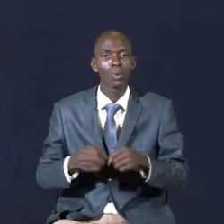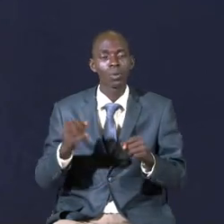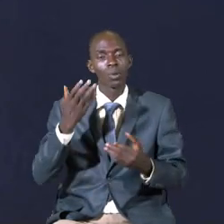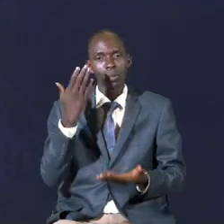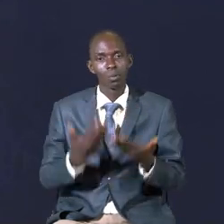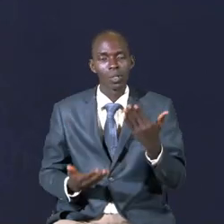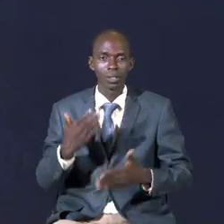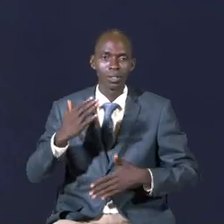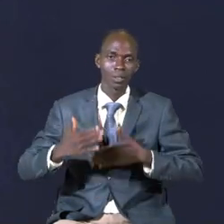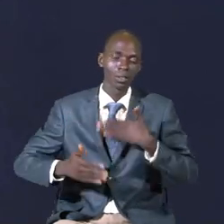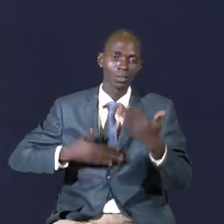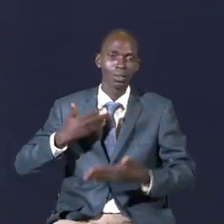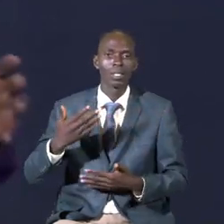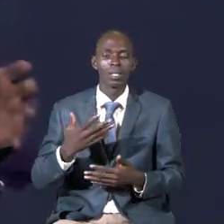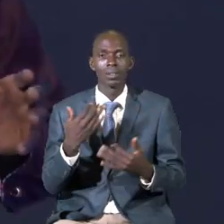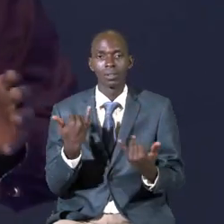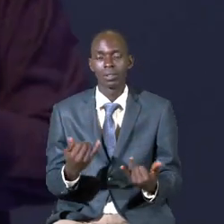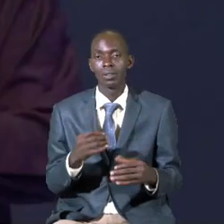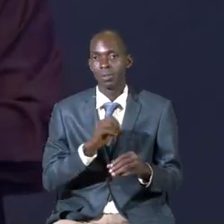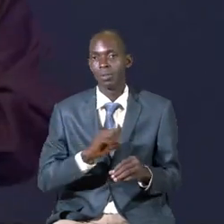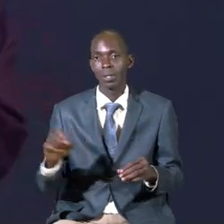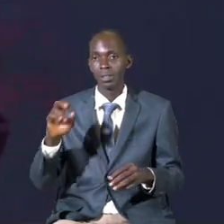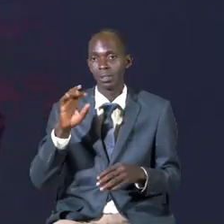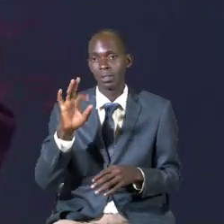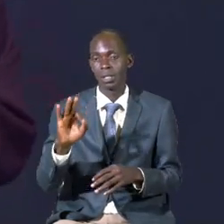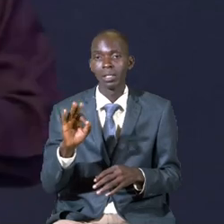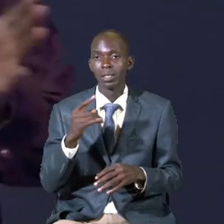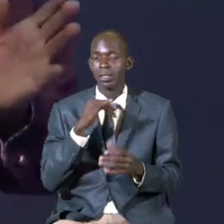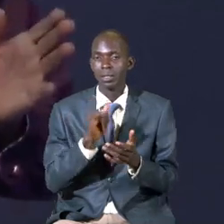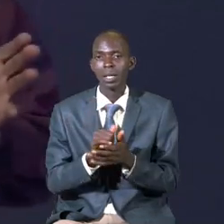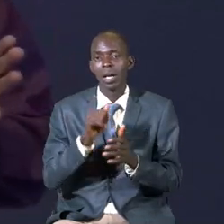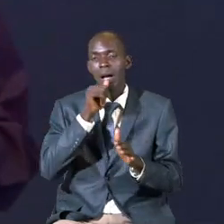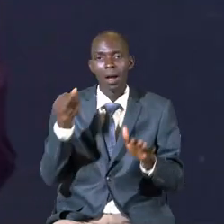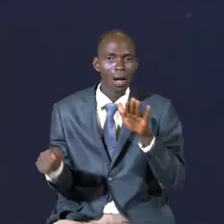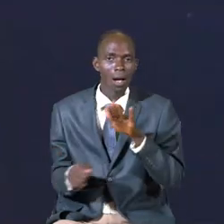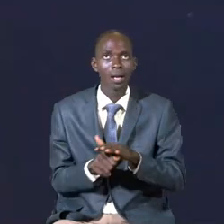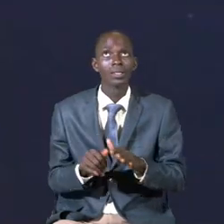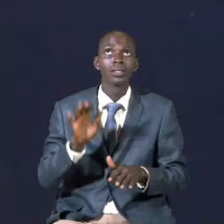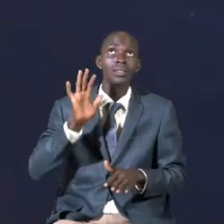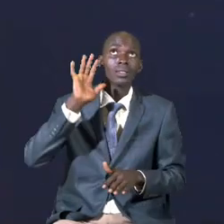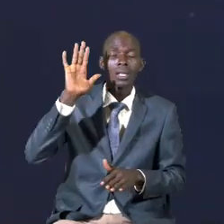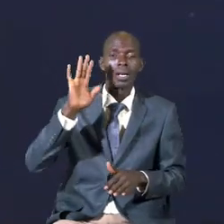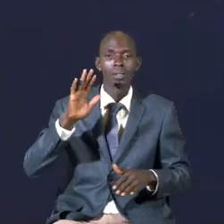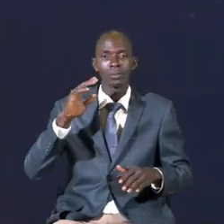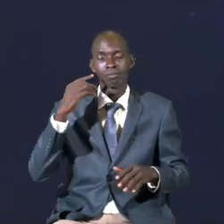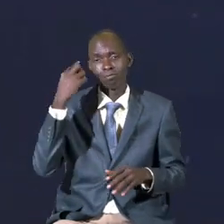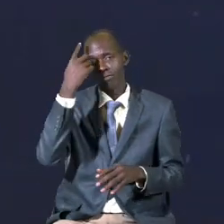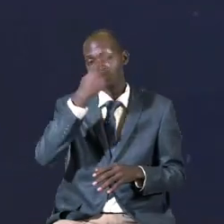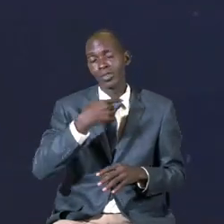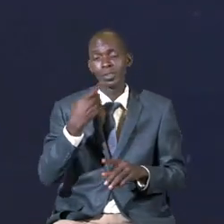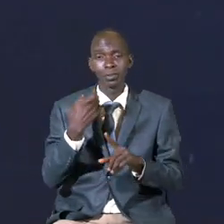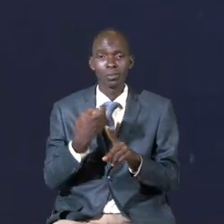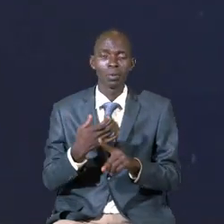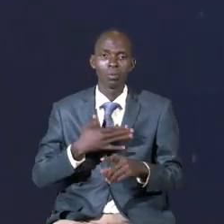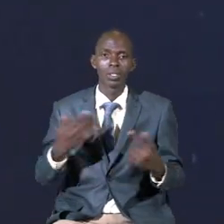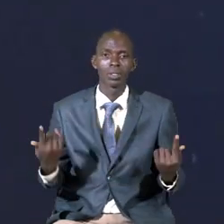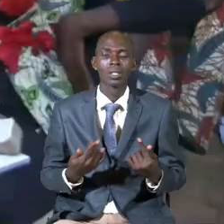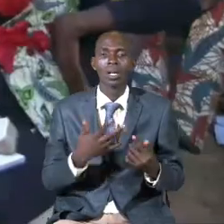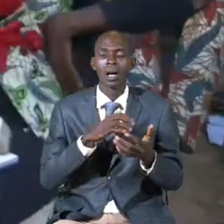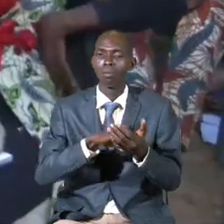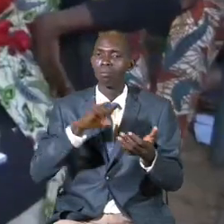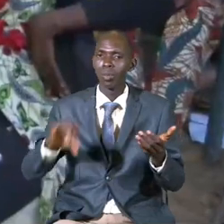nine he says hide thy face from my sins blot out how many of my iniquities